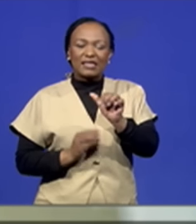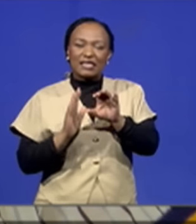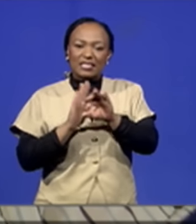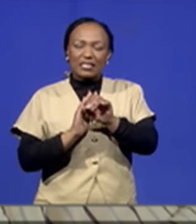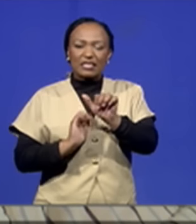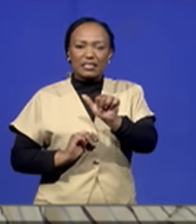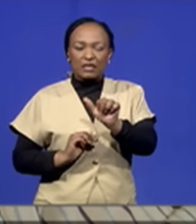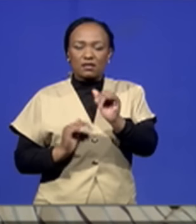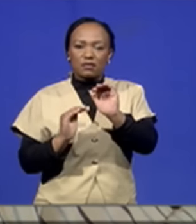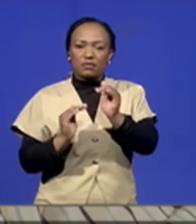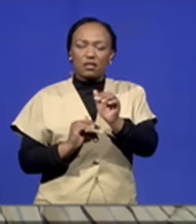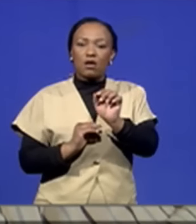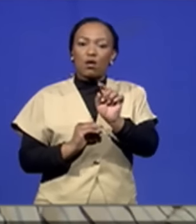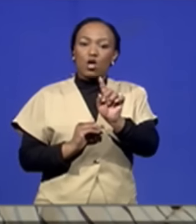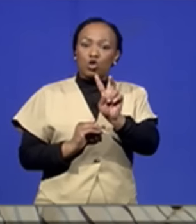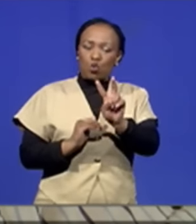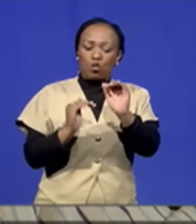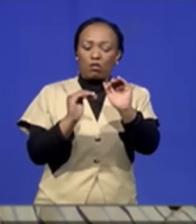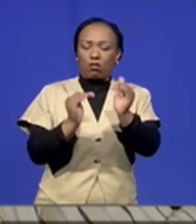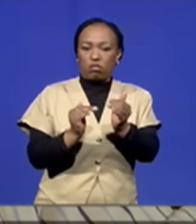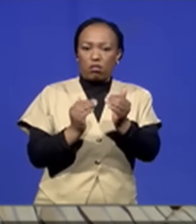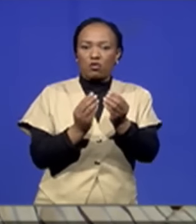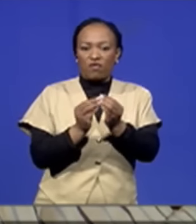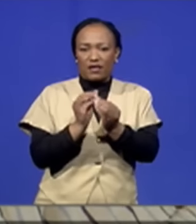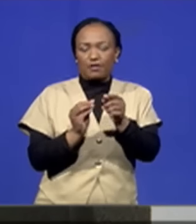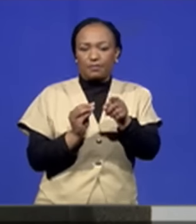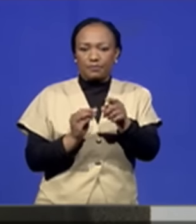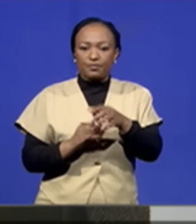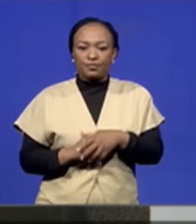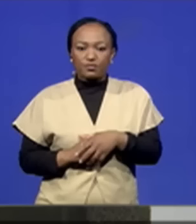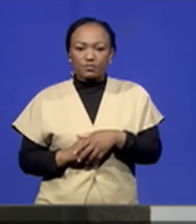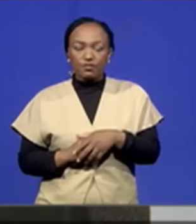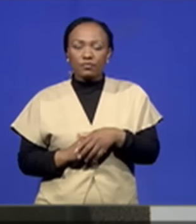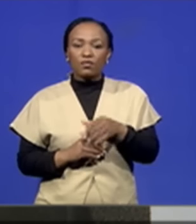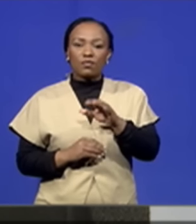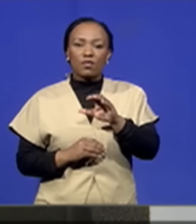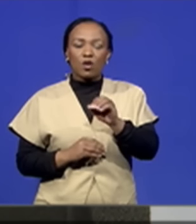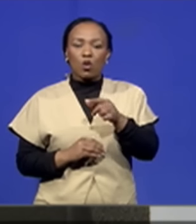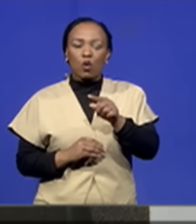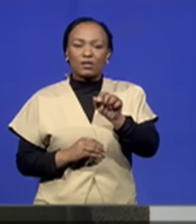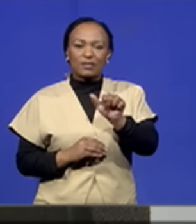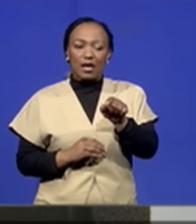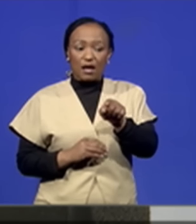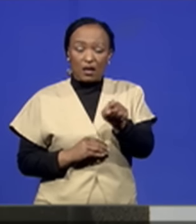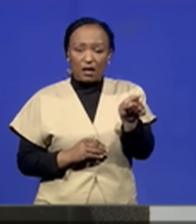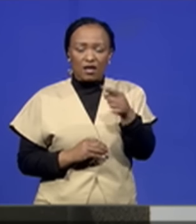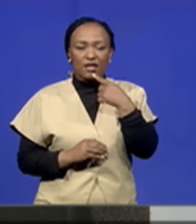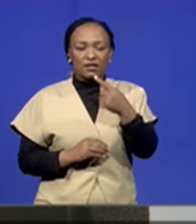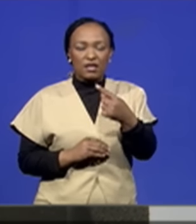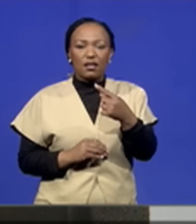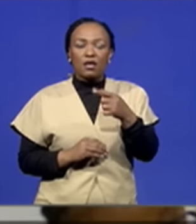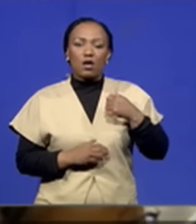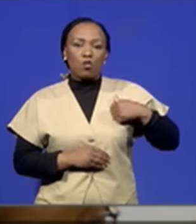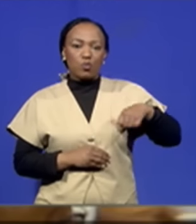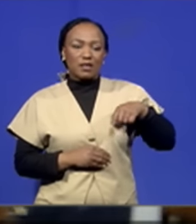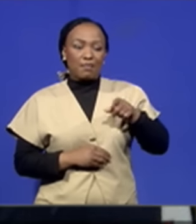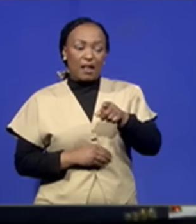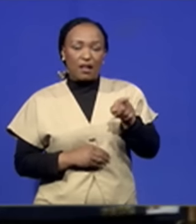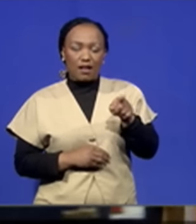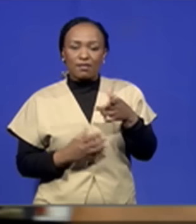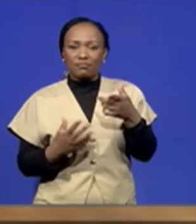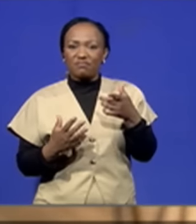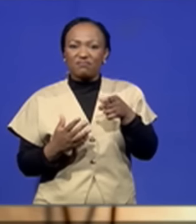processes. Tona ya dipuso selegae le merero ya segosi a re e nngwe ya dintlha tse di tlhobetsang kwa dimmasepaleng ke tekanyetso